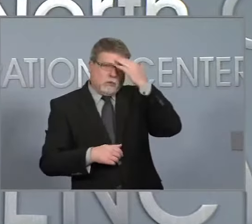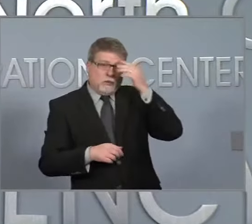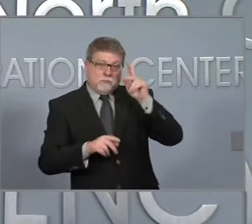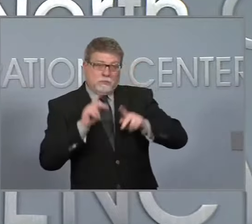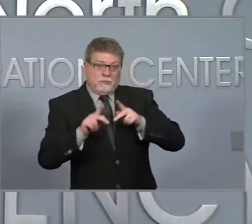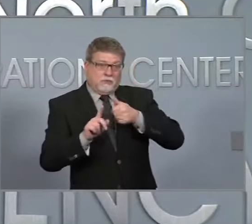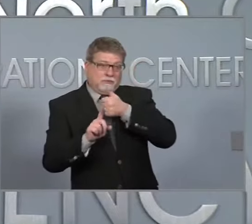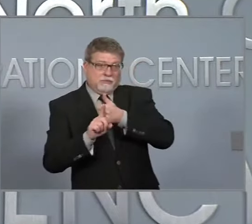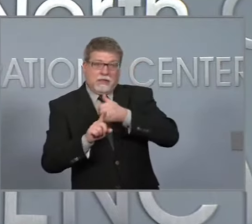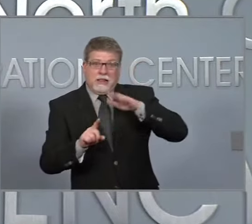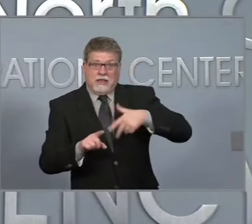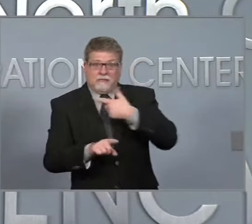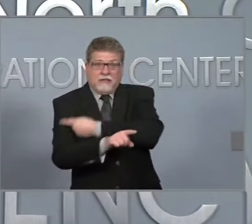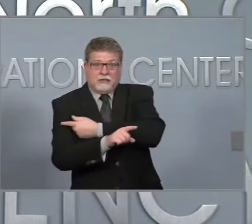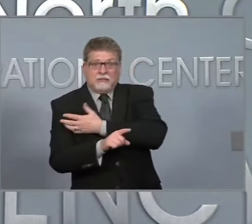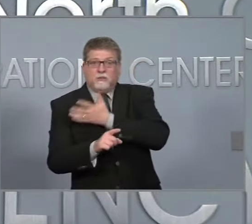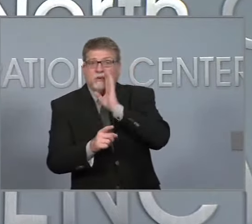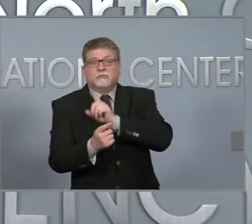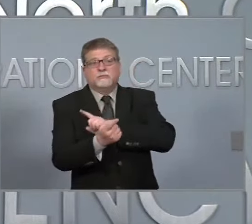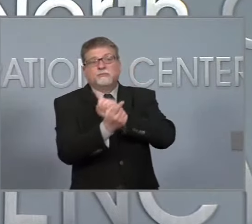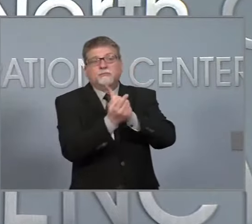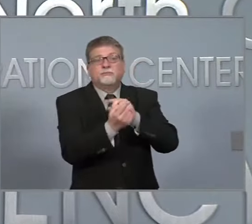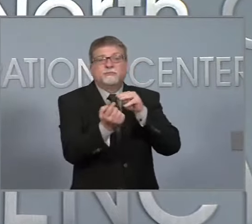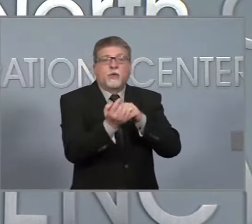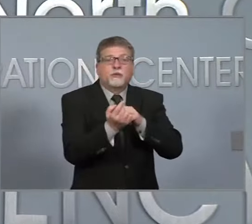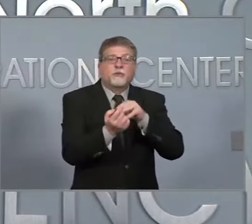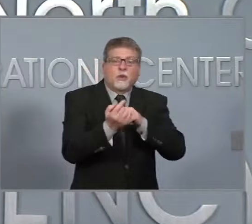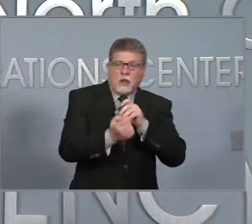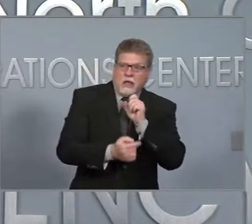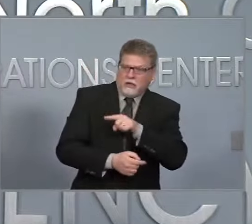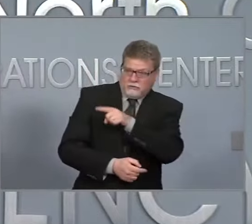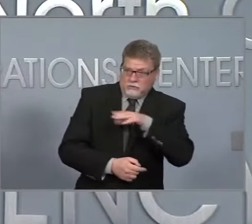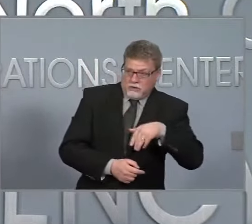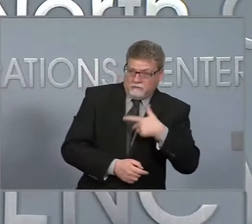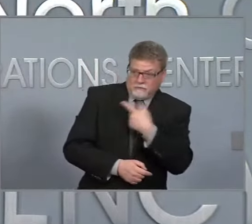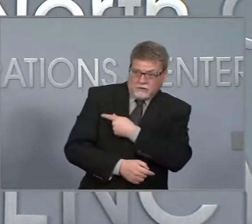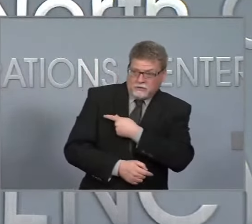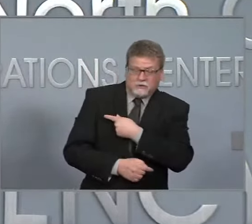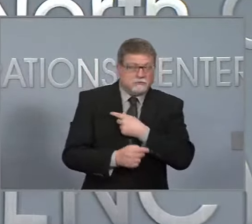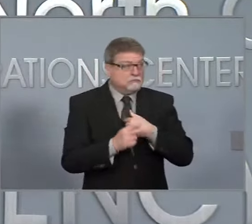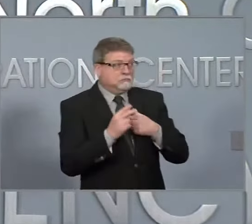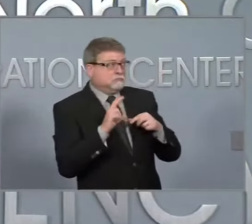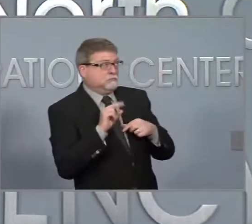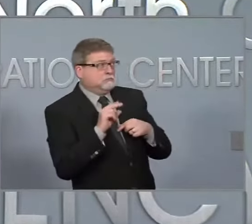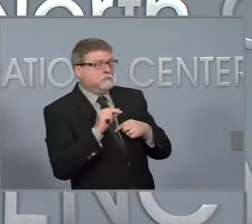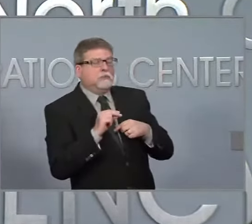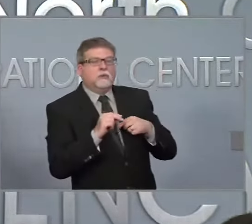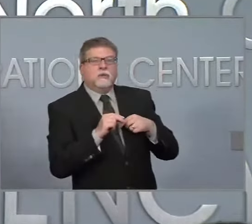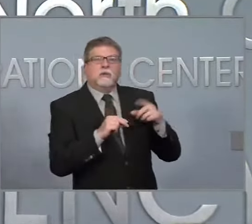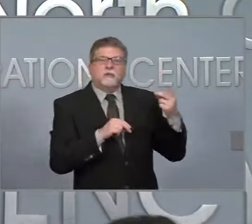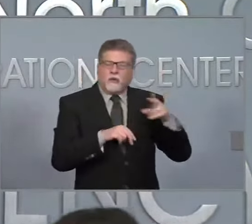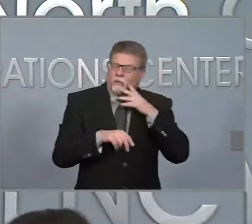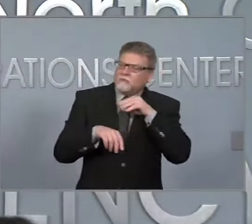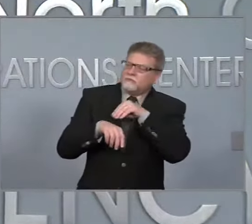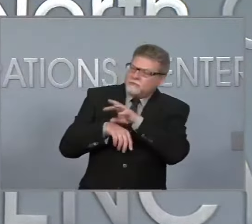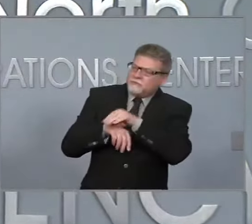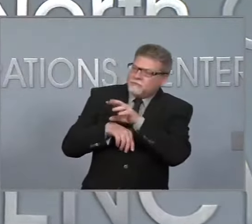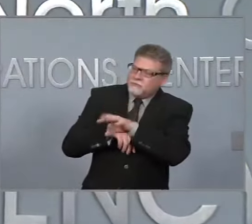on operationally ensuring that those products are available there as we move forward through this. But Dr. Consagra.